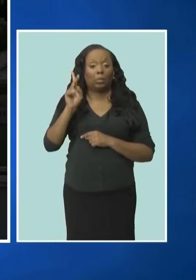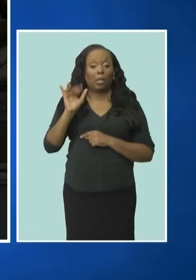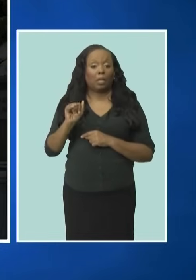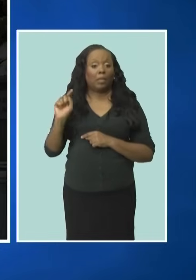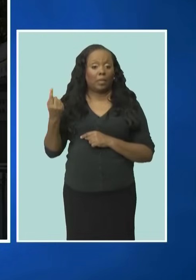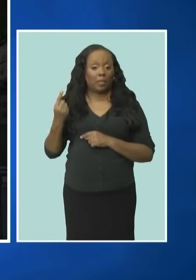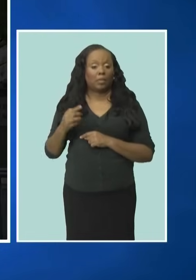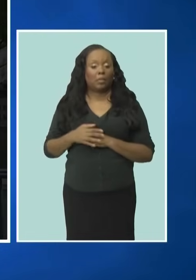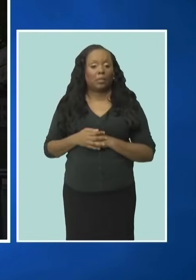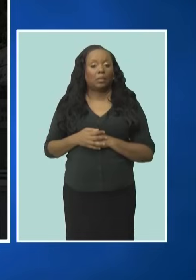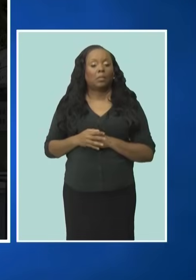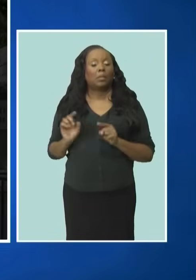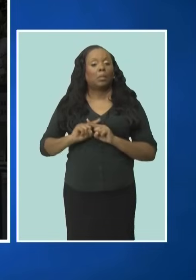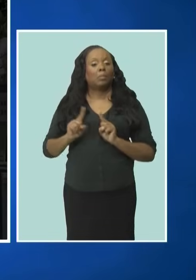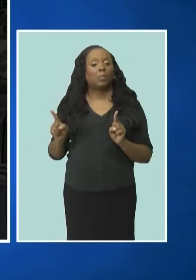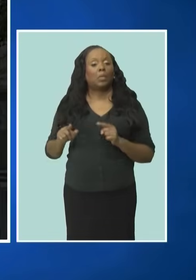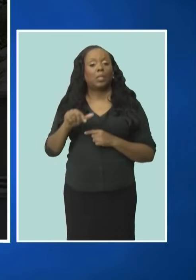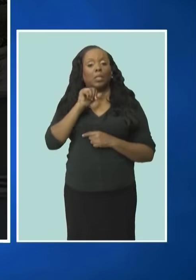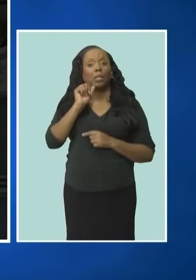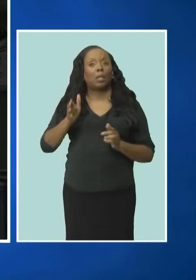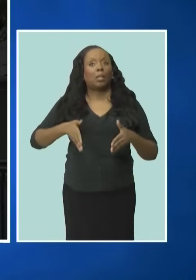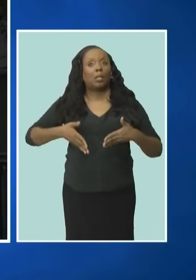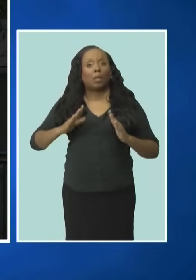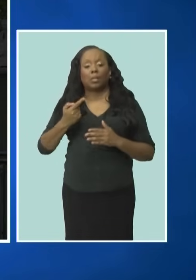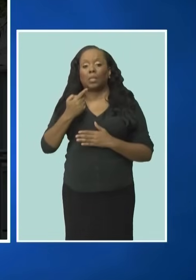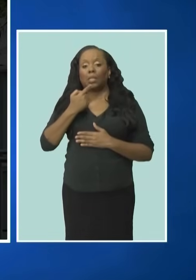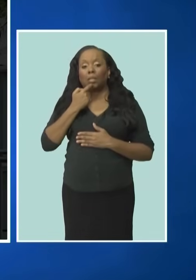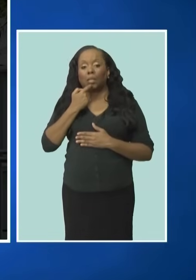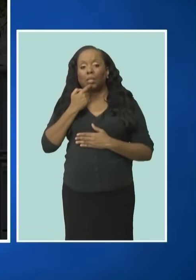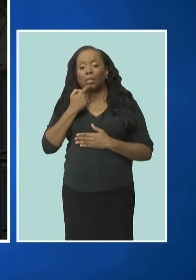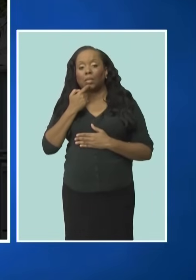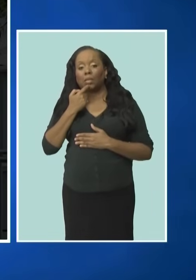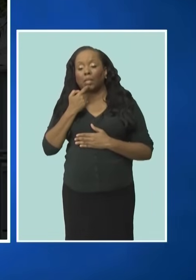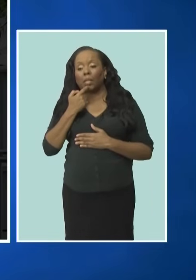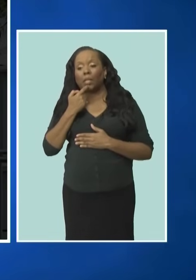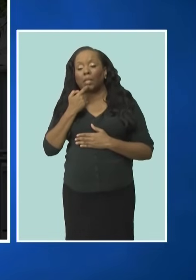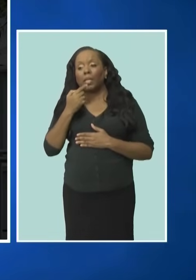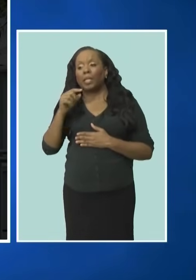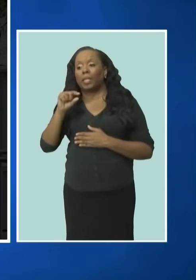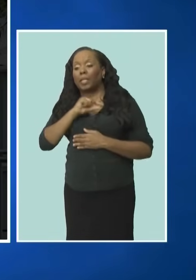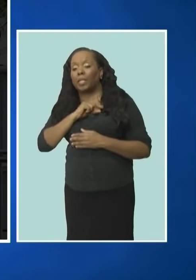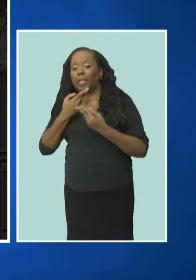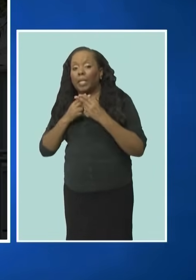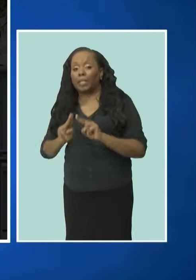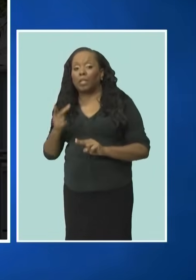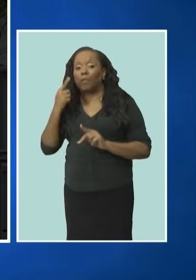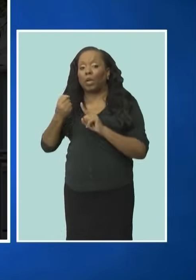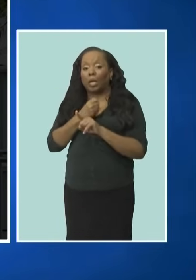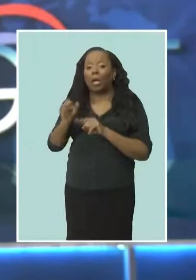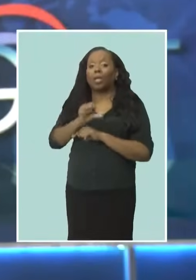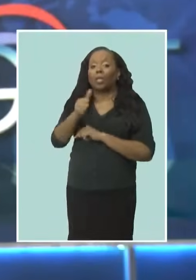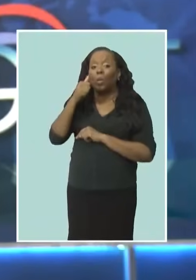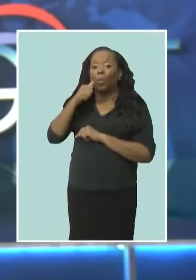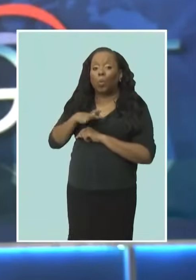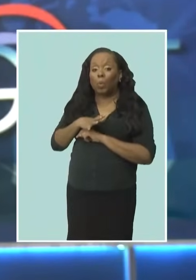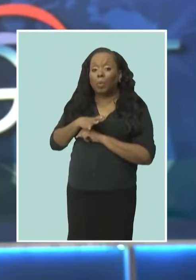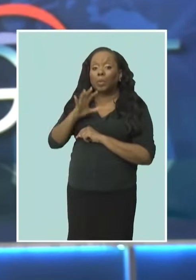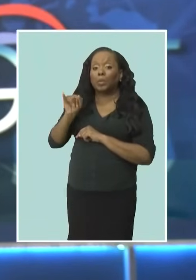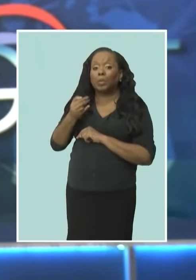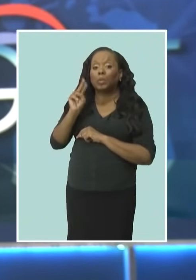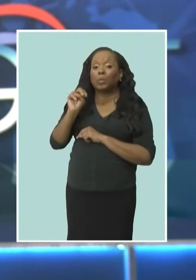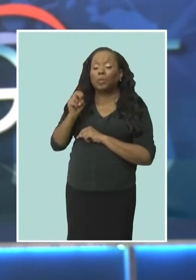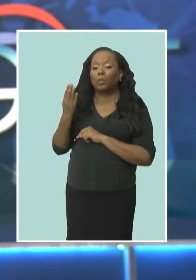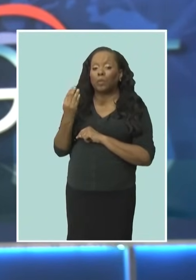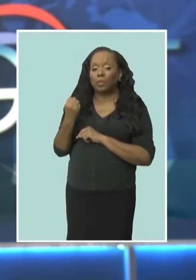1st. However, he was not allowed to plead to wounding Janita Austin with intent on June 14th. King appeared